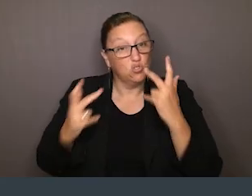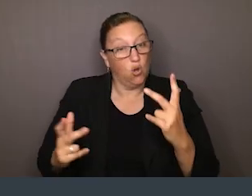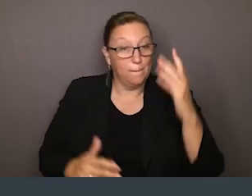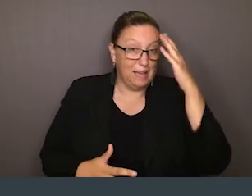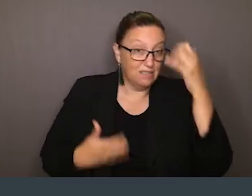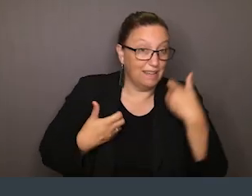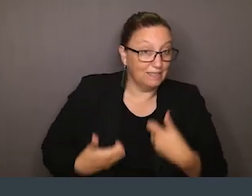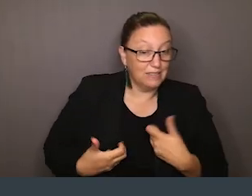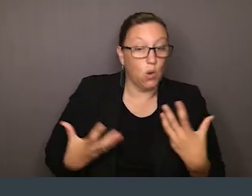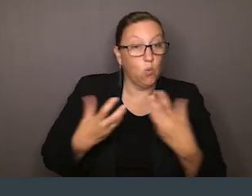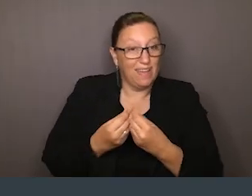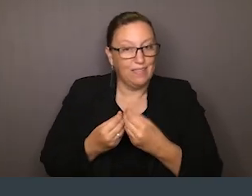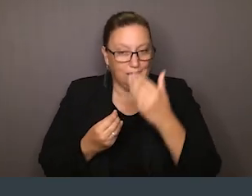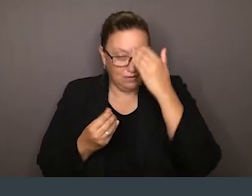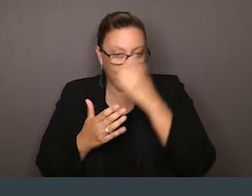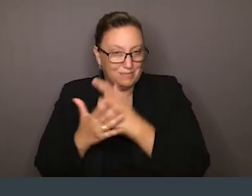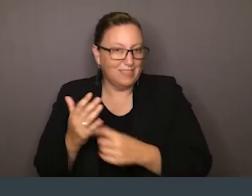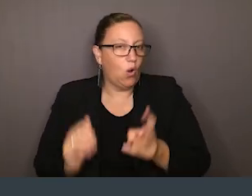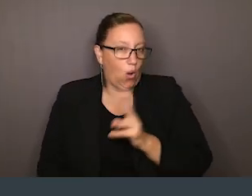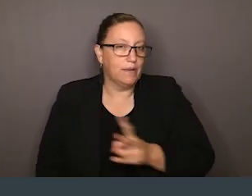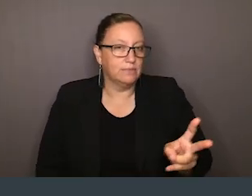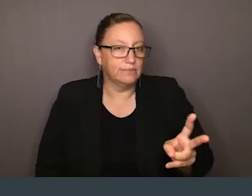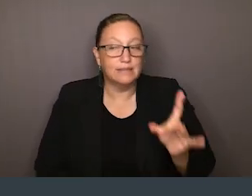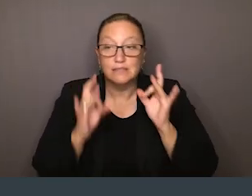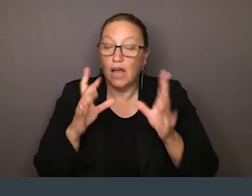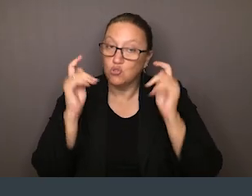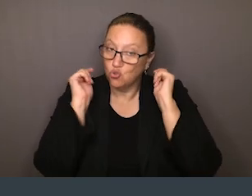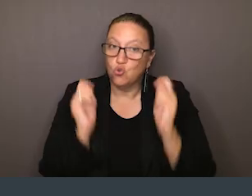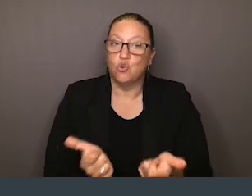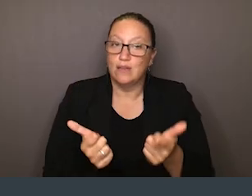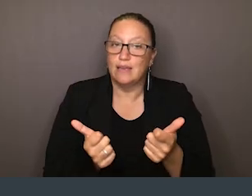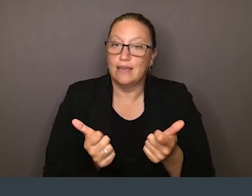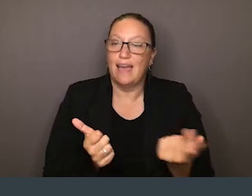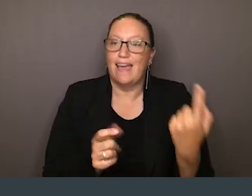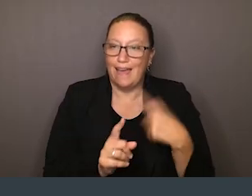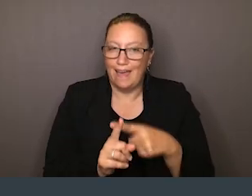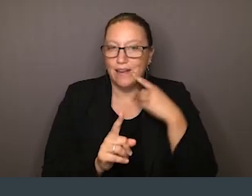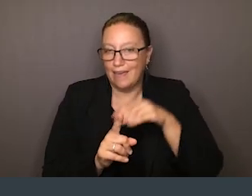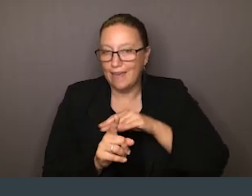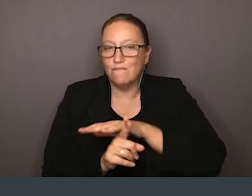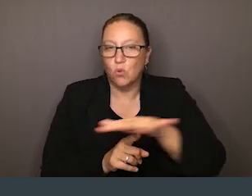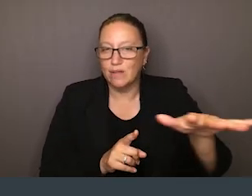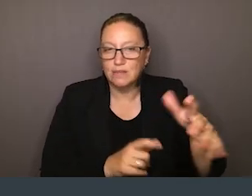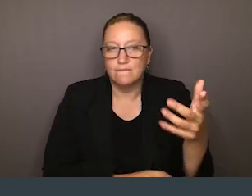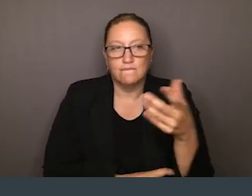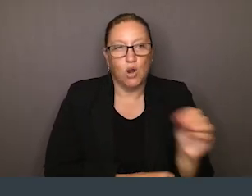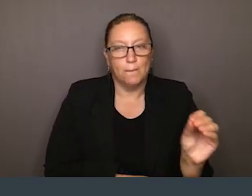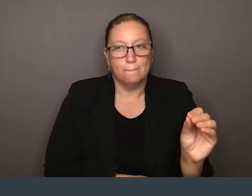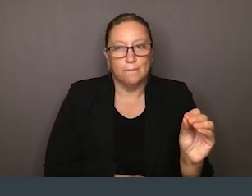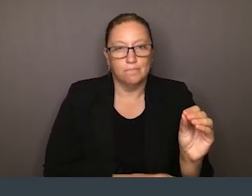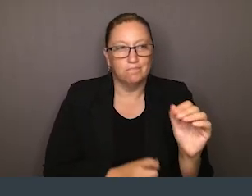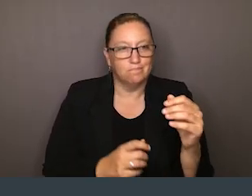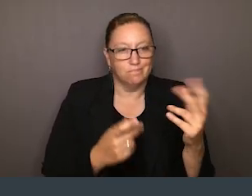with intellectual disability is common. It often begins early and is influenced by lots